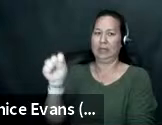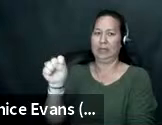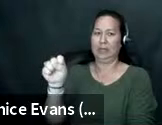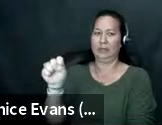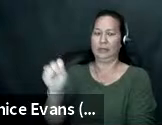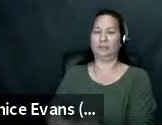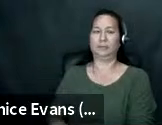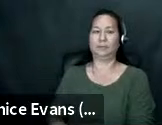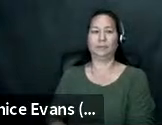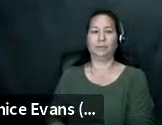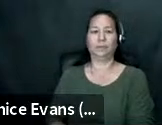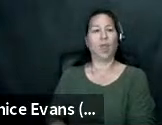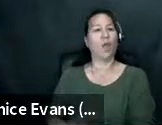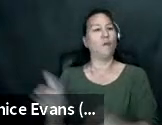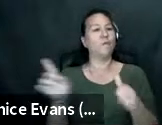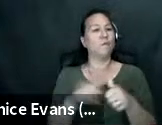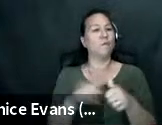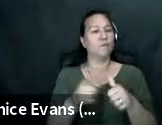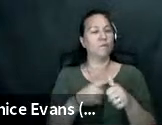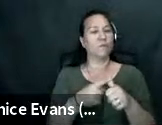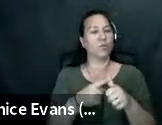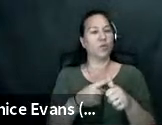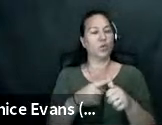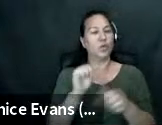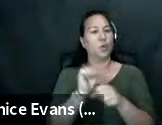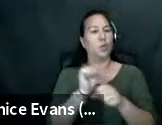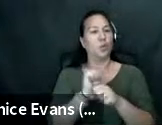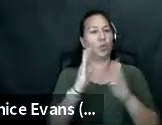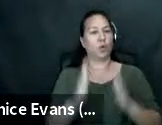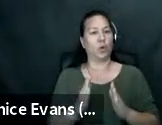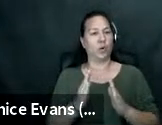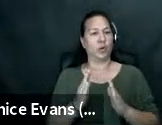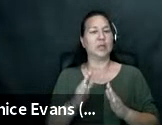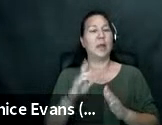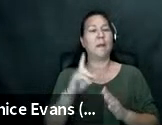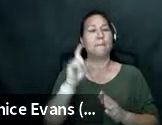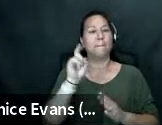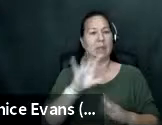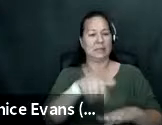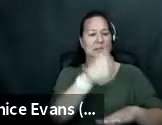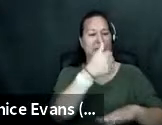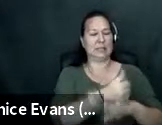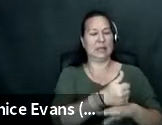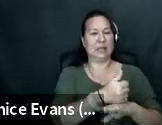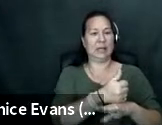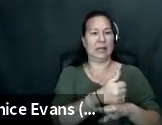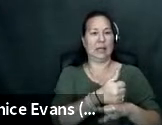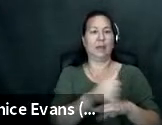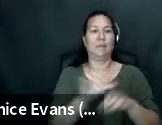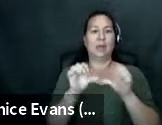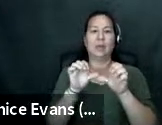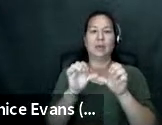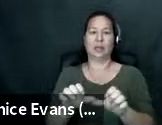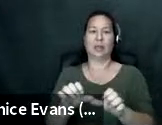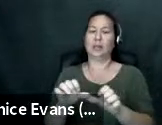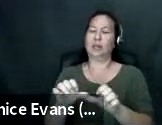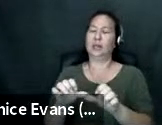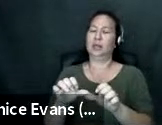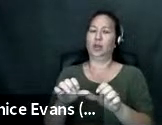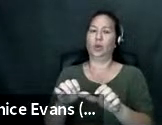First is employers must establish, implement, and maintain an effective written